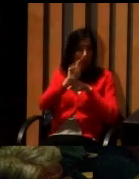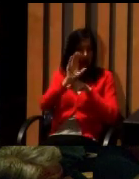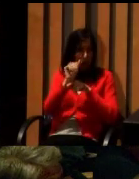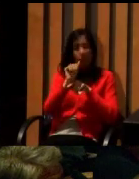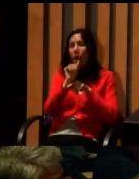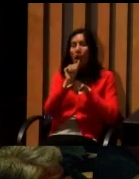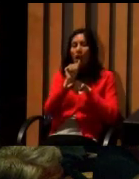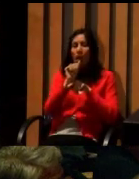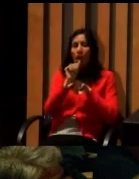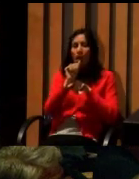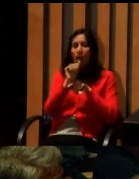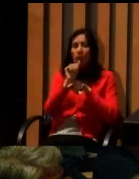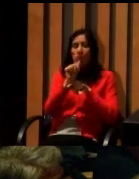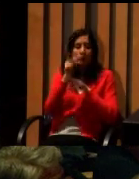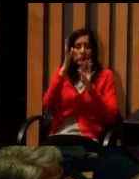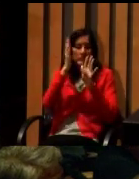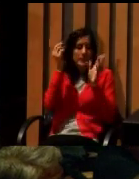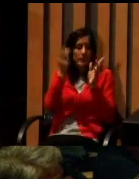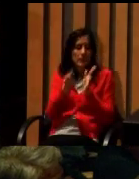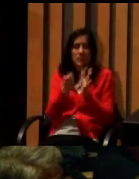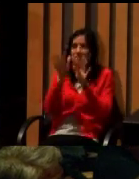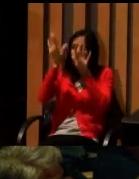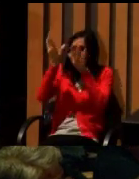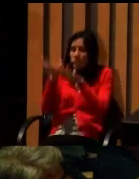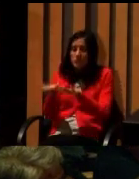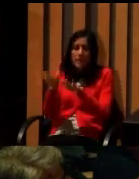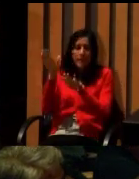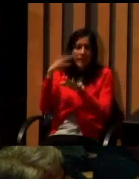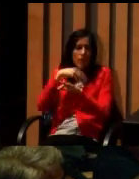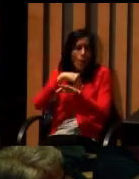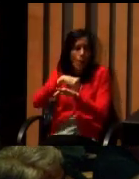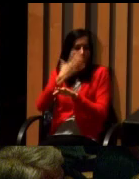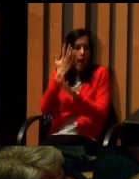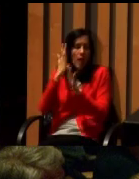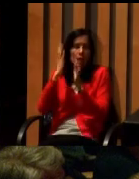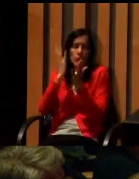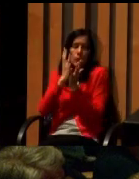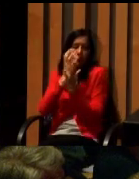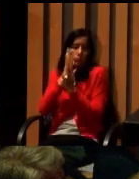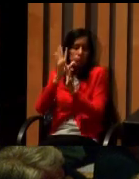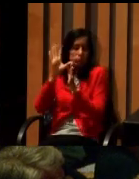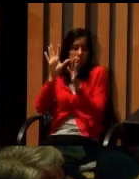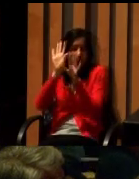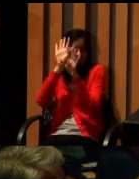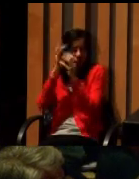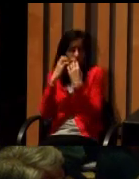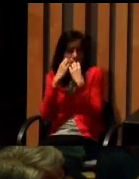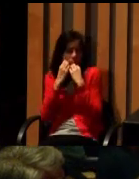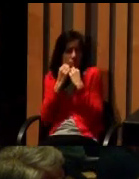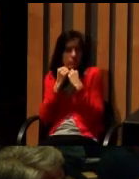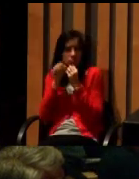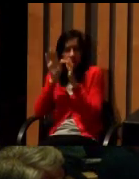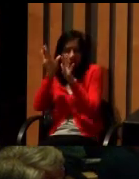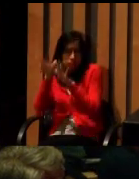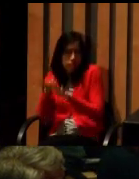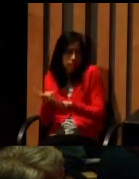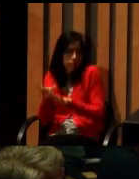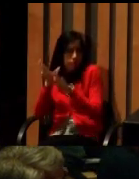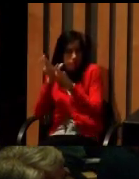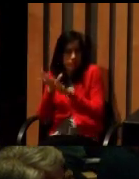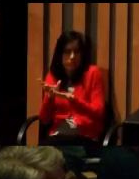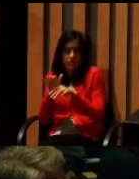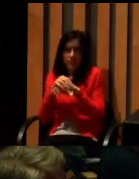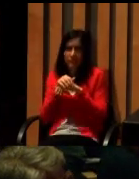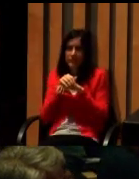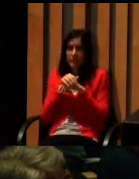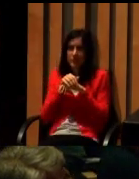we immediately worship them because they have white beards and white hair, and we look at them so amazingly figures.